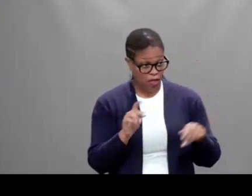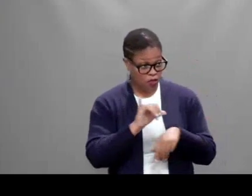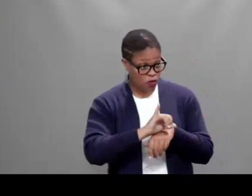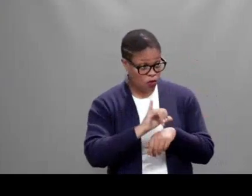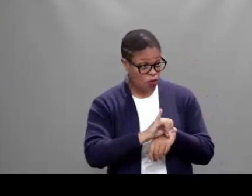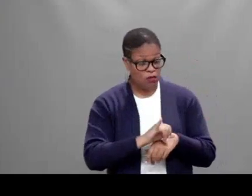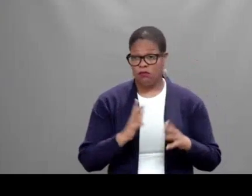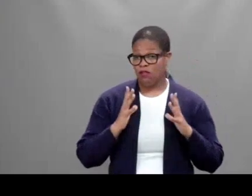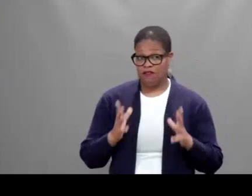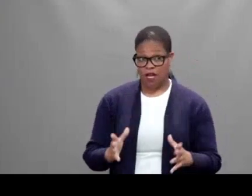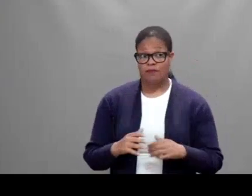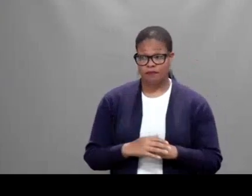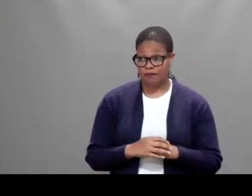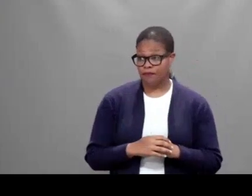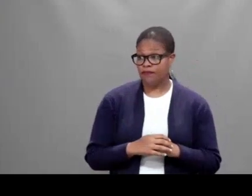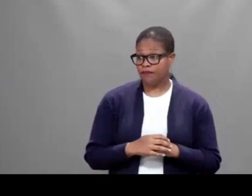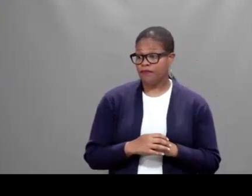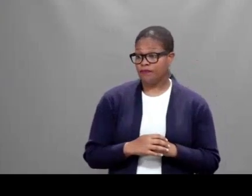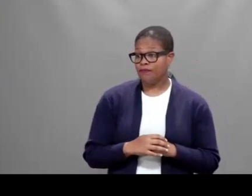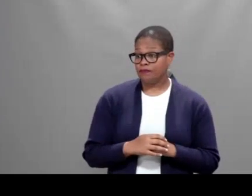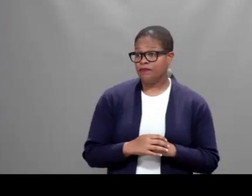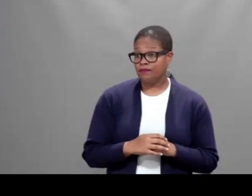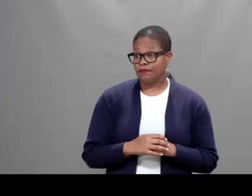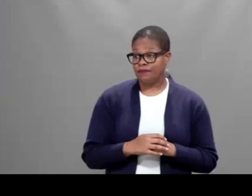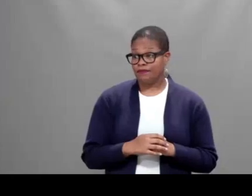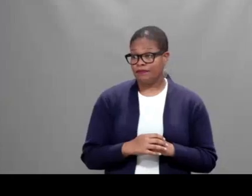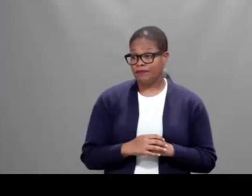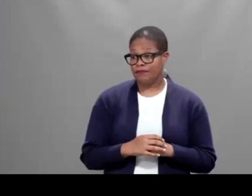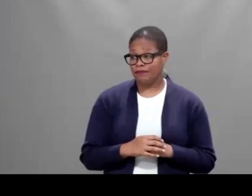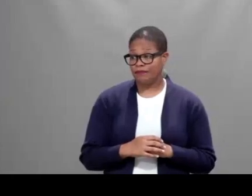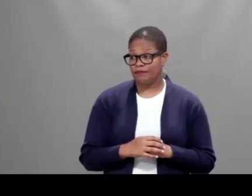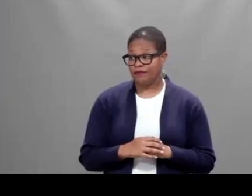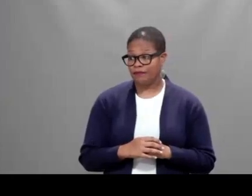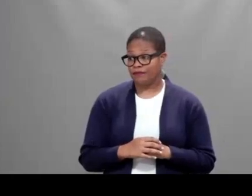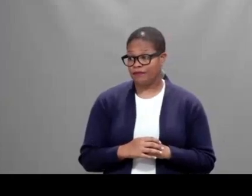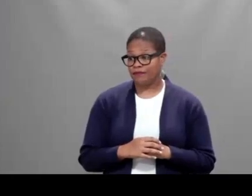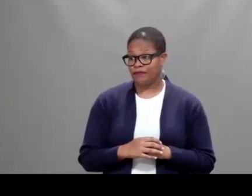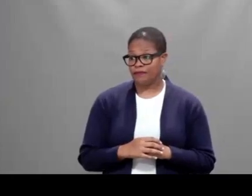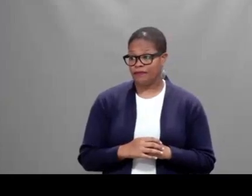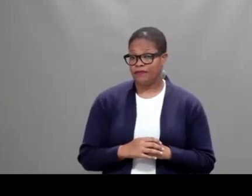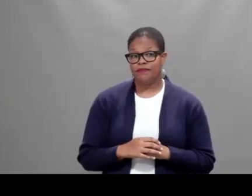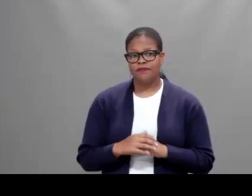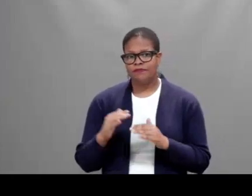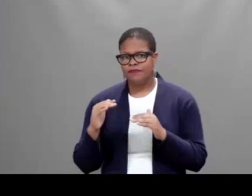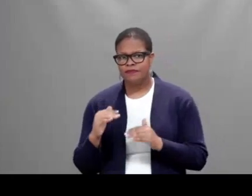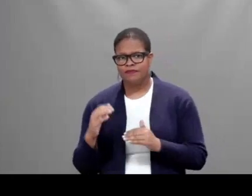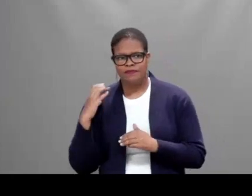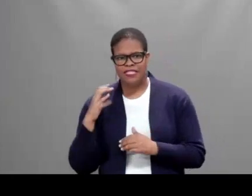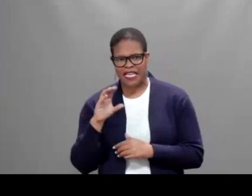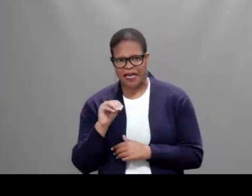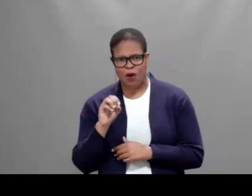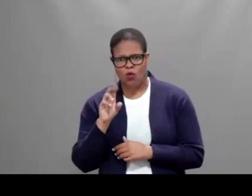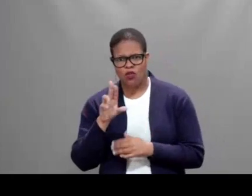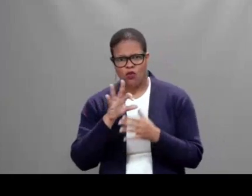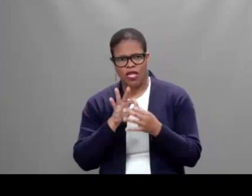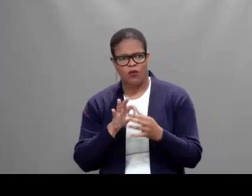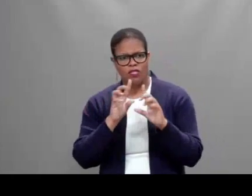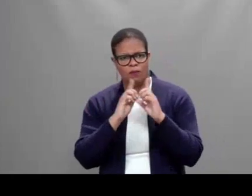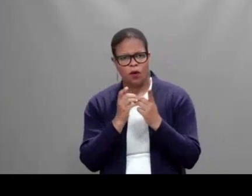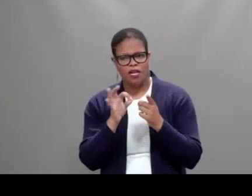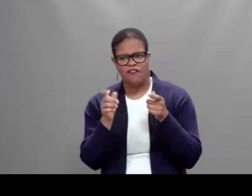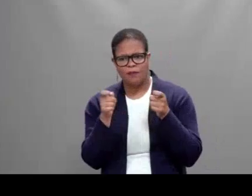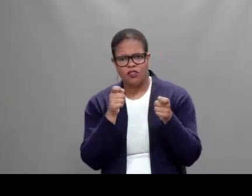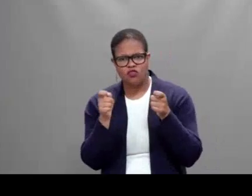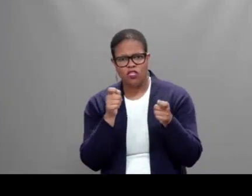Cheryl? Yes, that's fine. Okay. Then was there MOU on Department Administration?